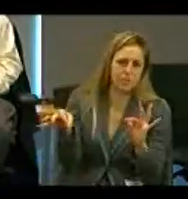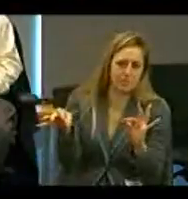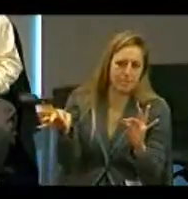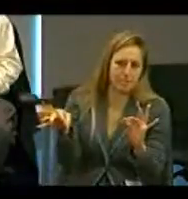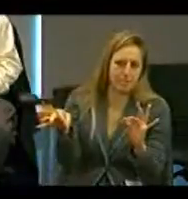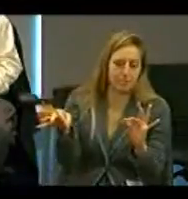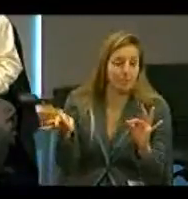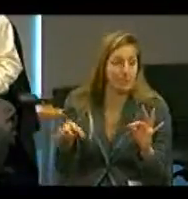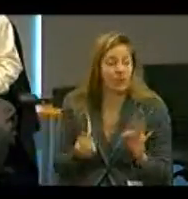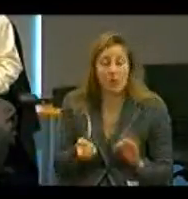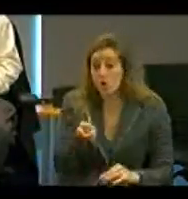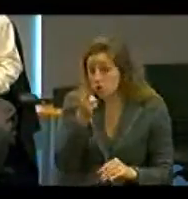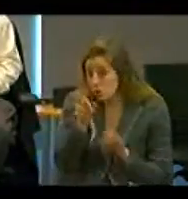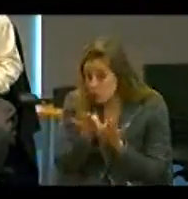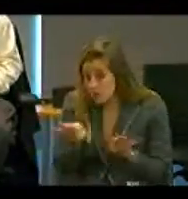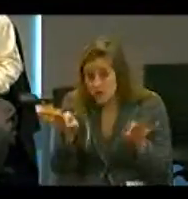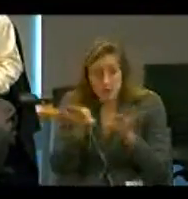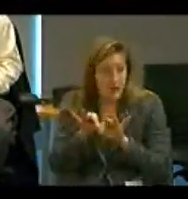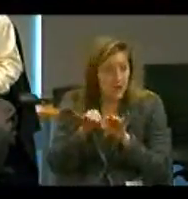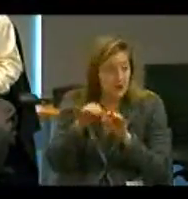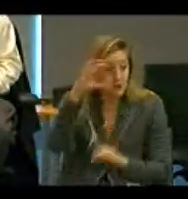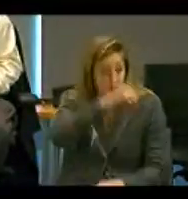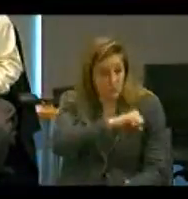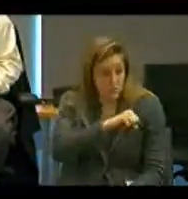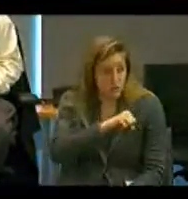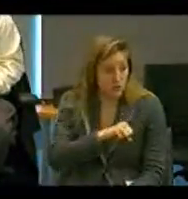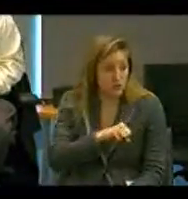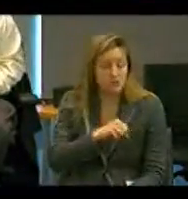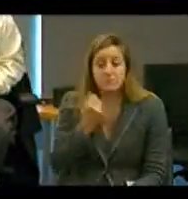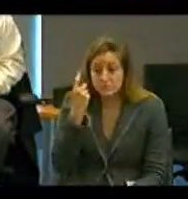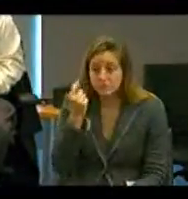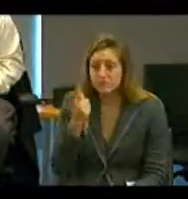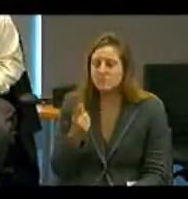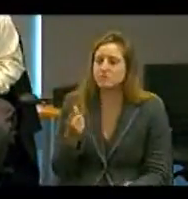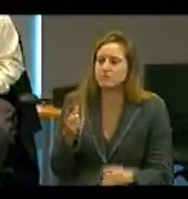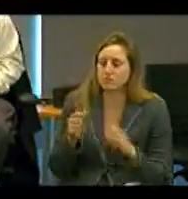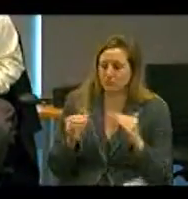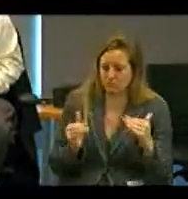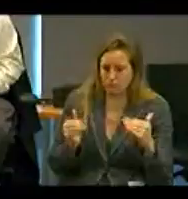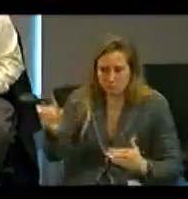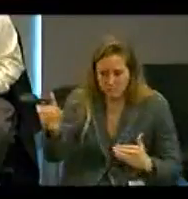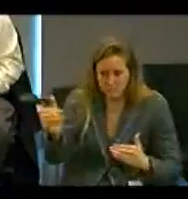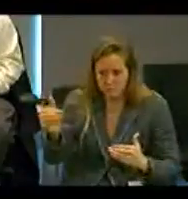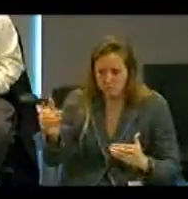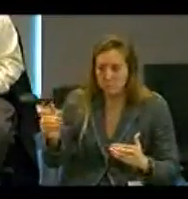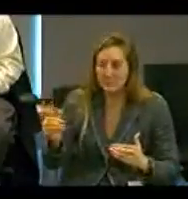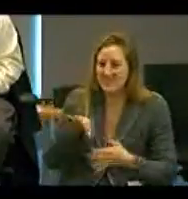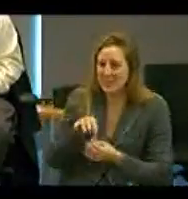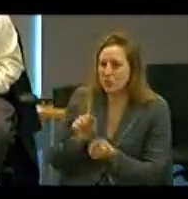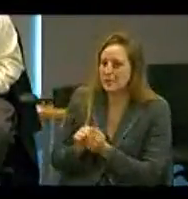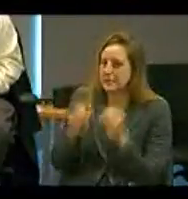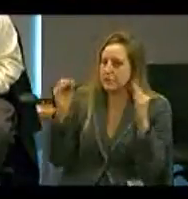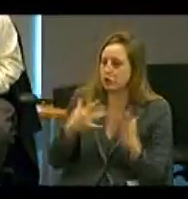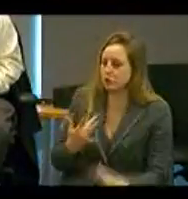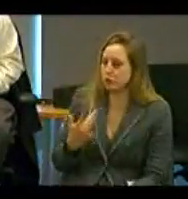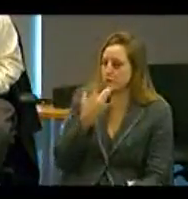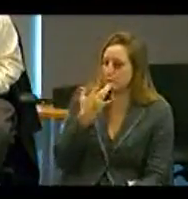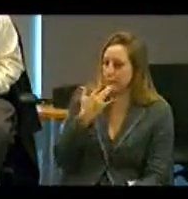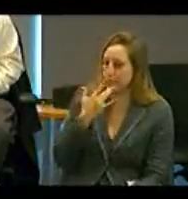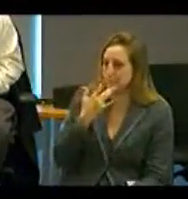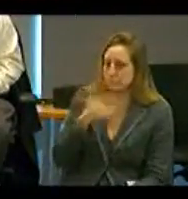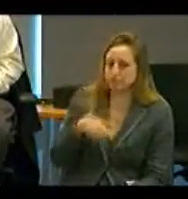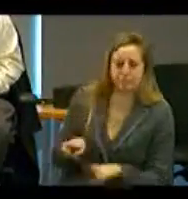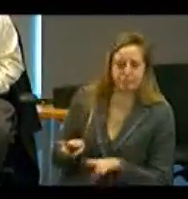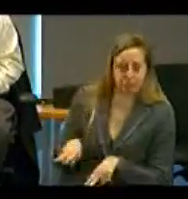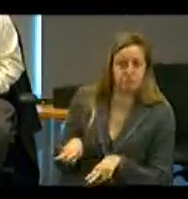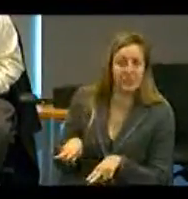There's two key assumptions, that a substantial share of the disparity in discipline rates is caused by teacher bias, and that suspensions